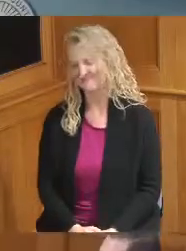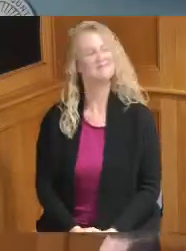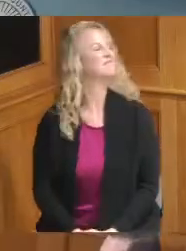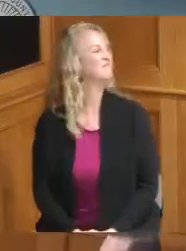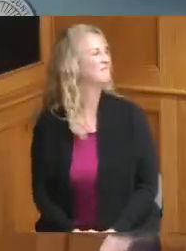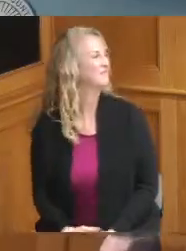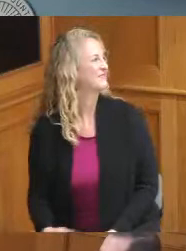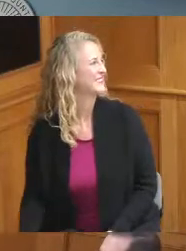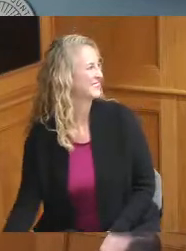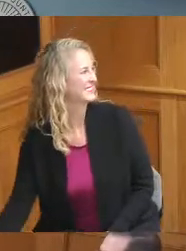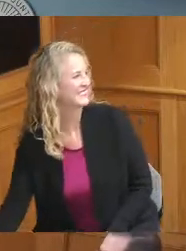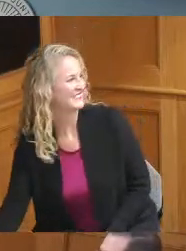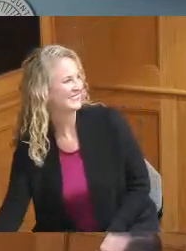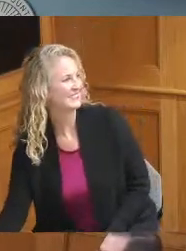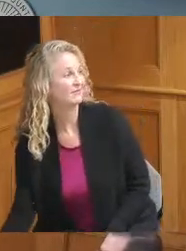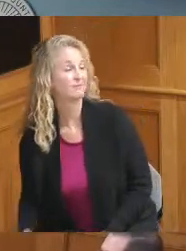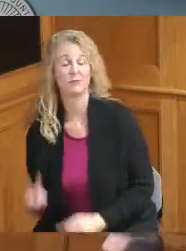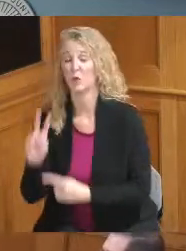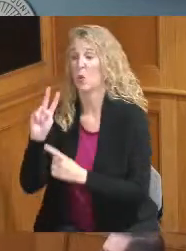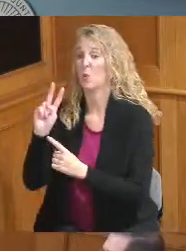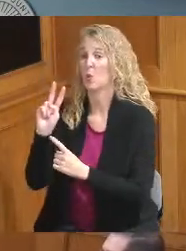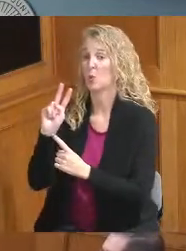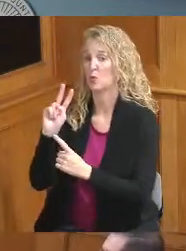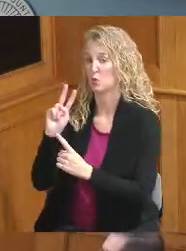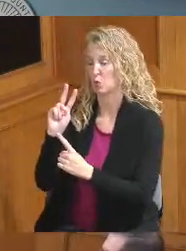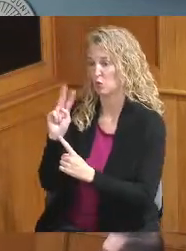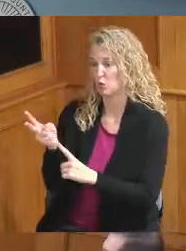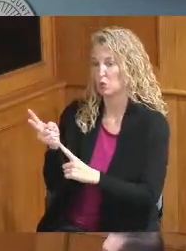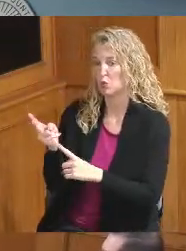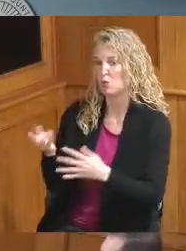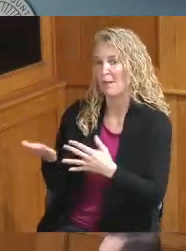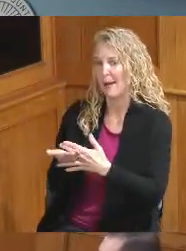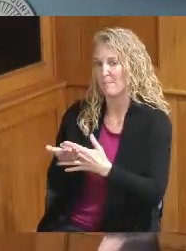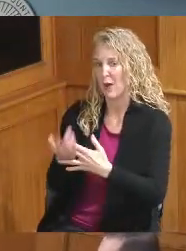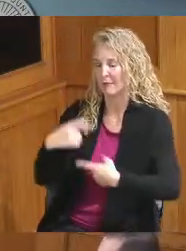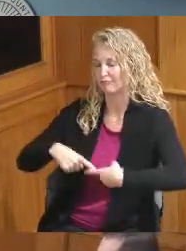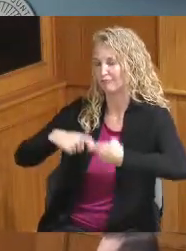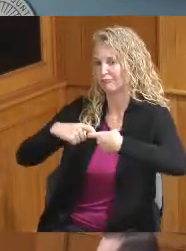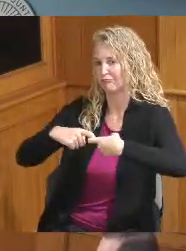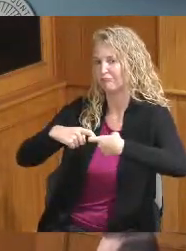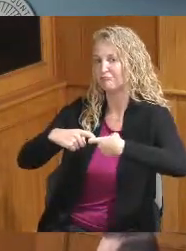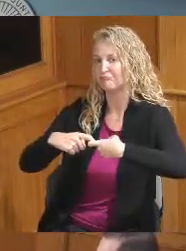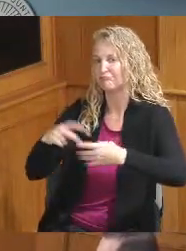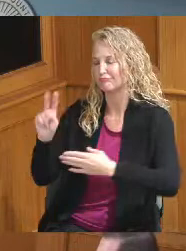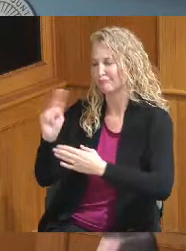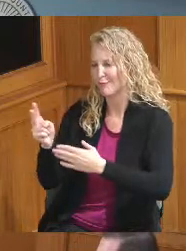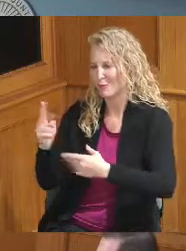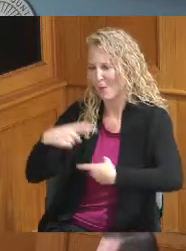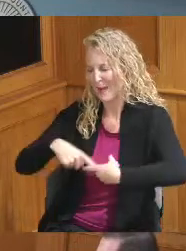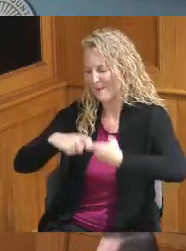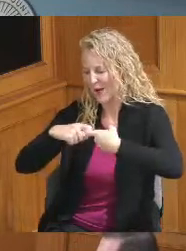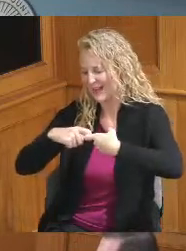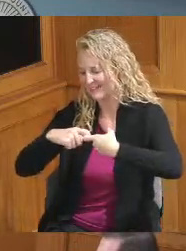And we will take a two-minute recess so everybody can get out, and we'll be right back.